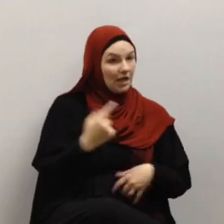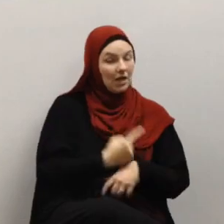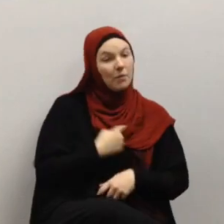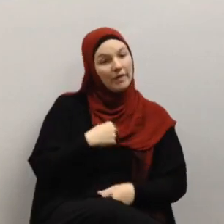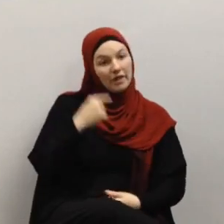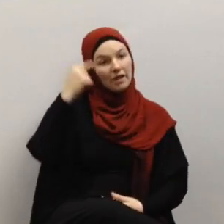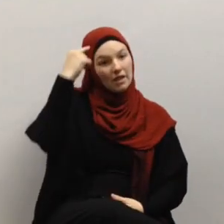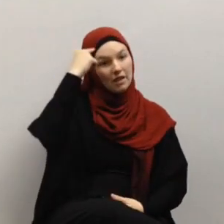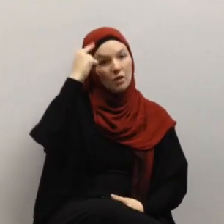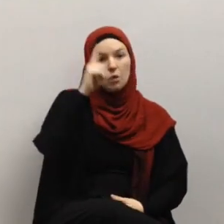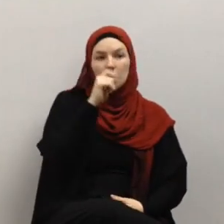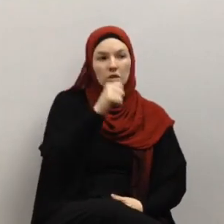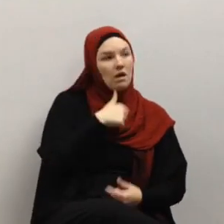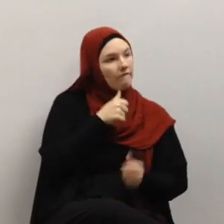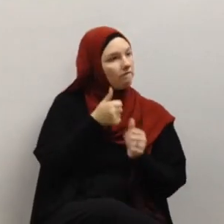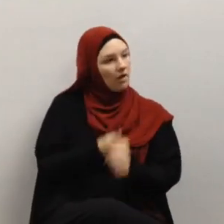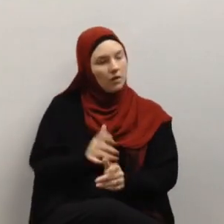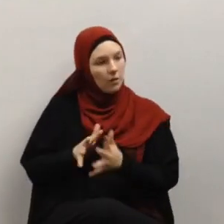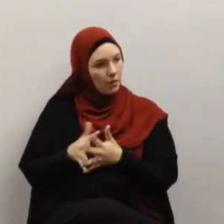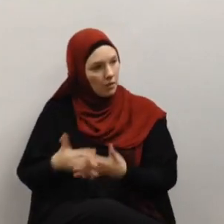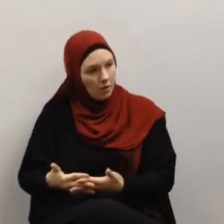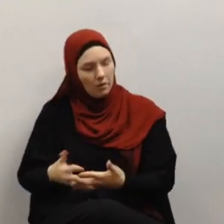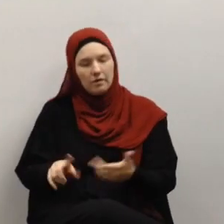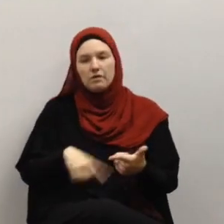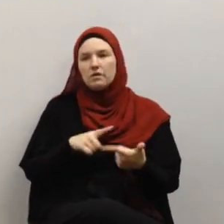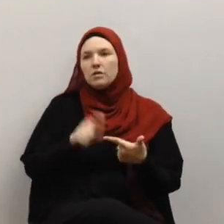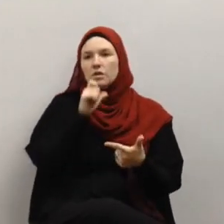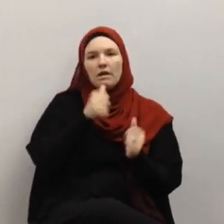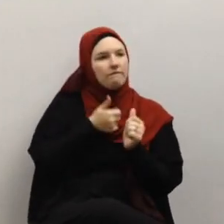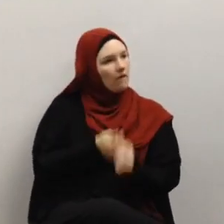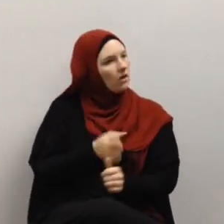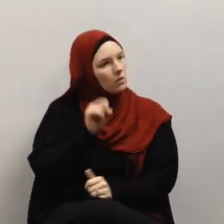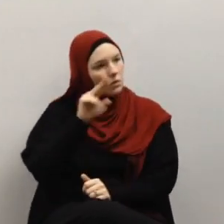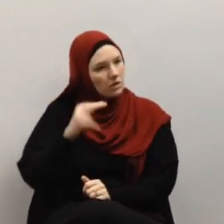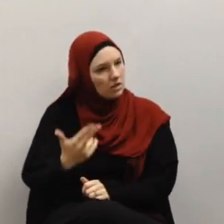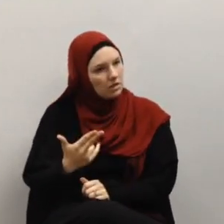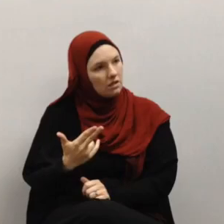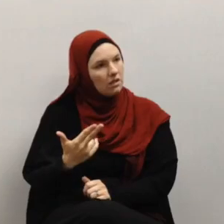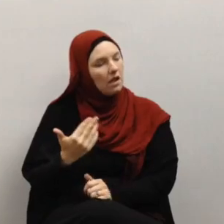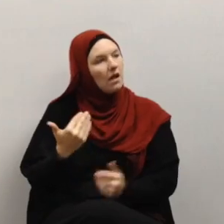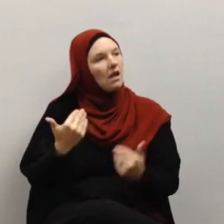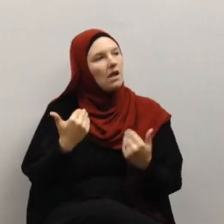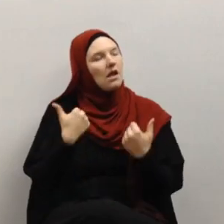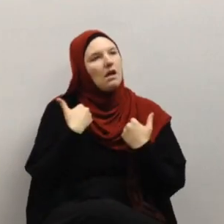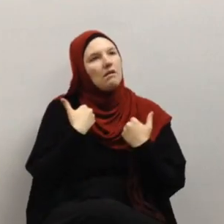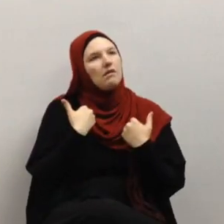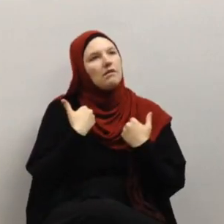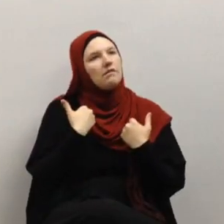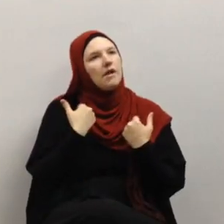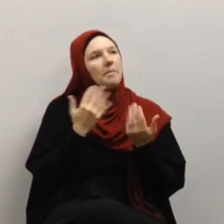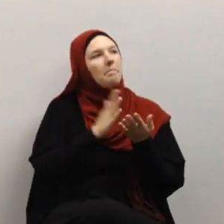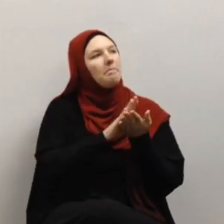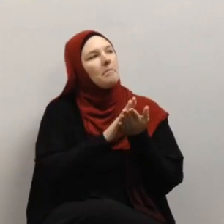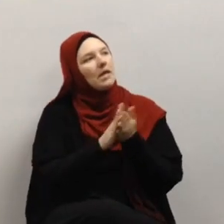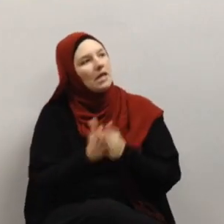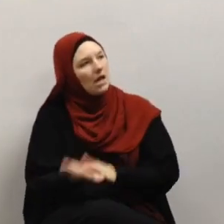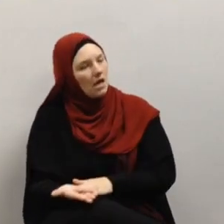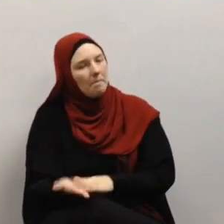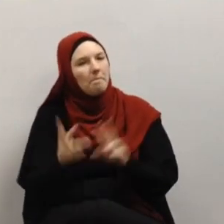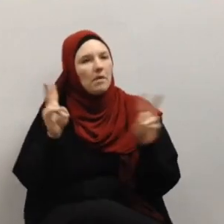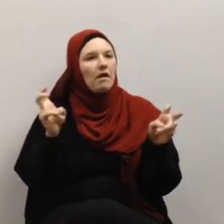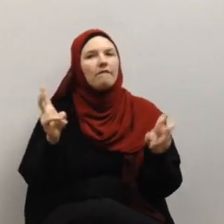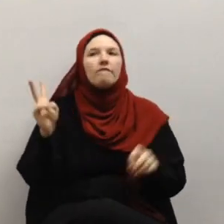the Quran, who are not following the Sunnah, have fallen victims of their own choices. They